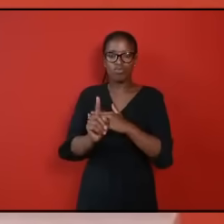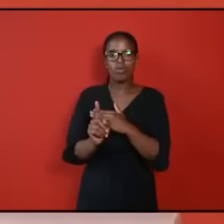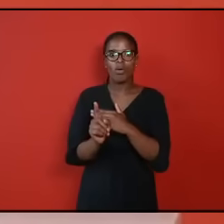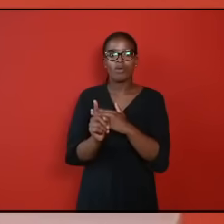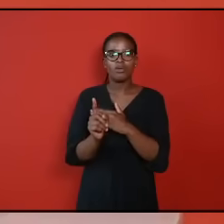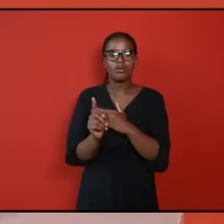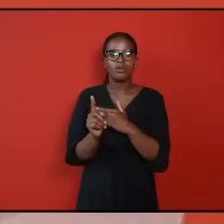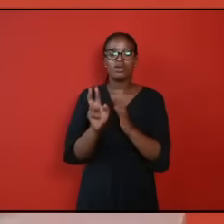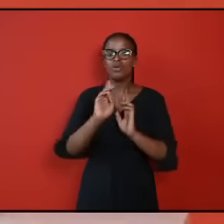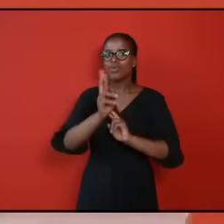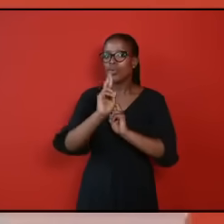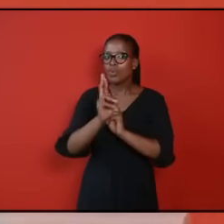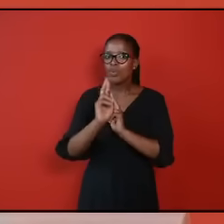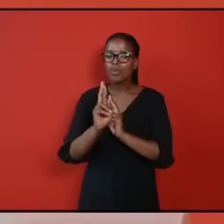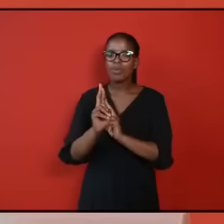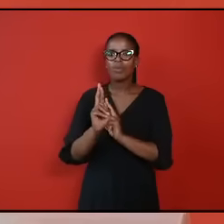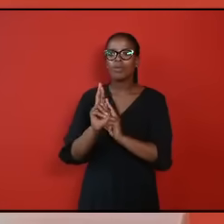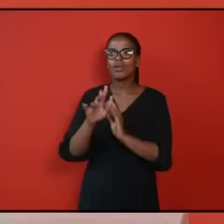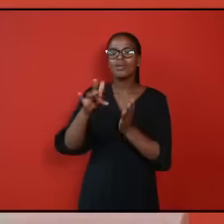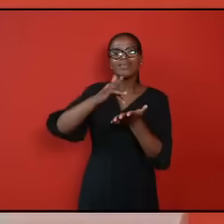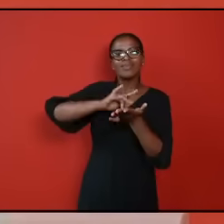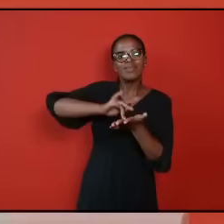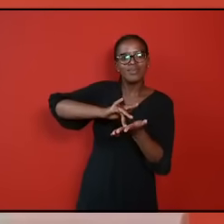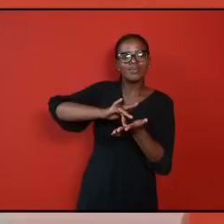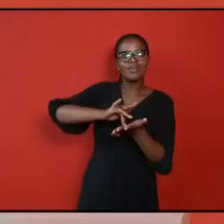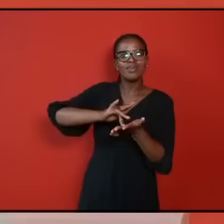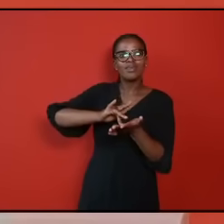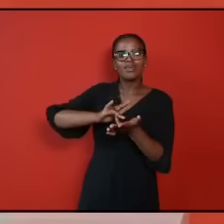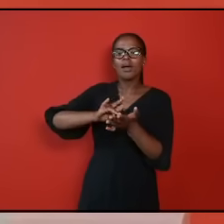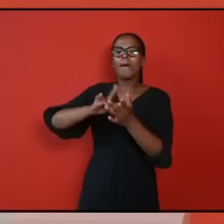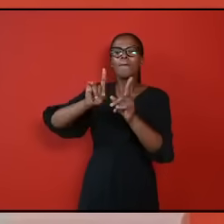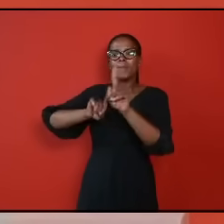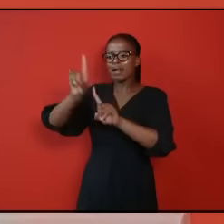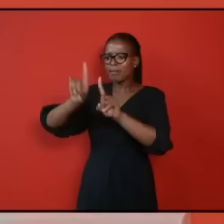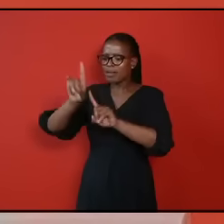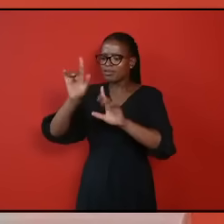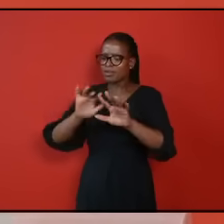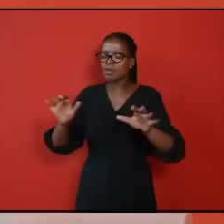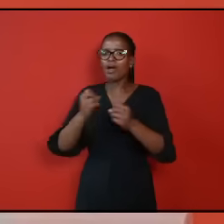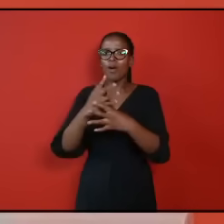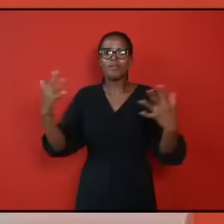it reports to the center that passed. So many people have passed.